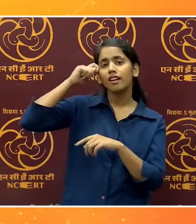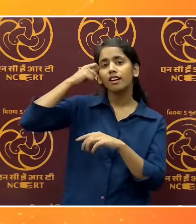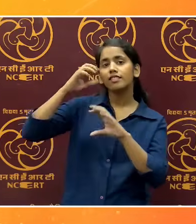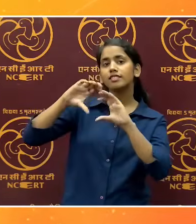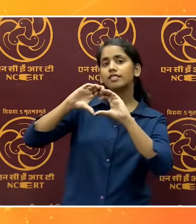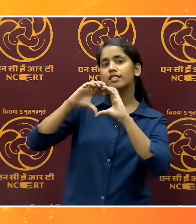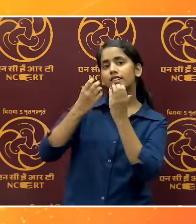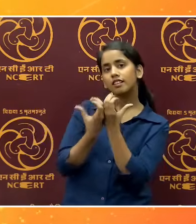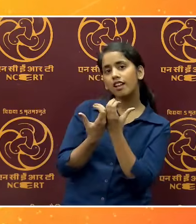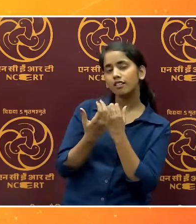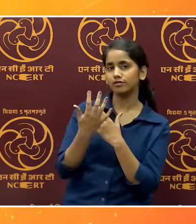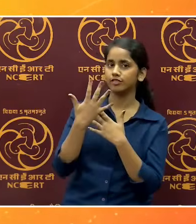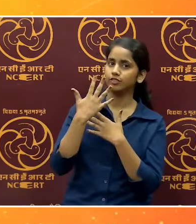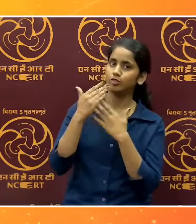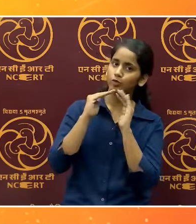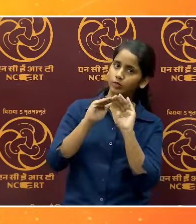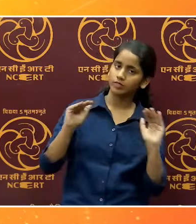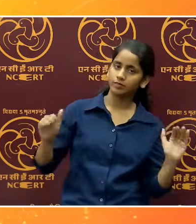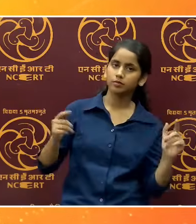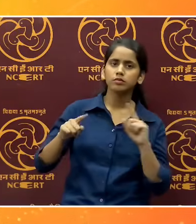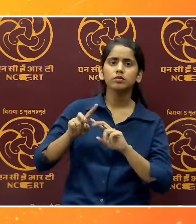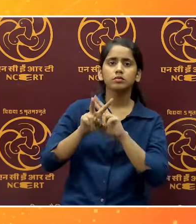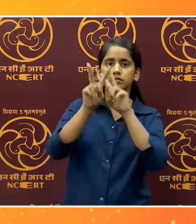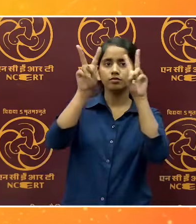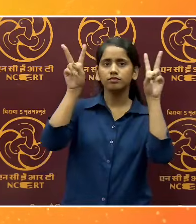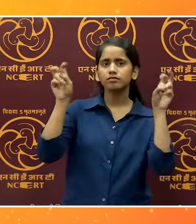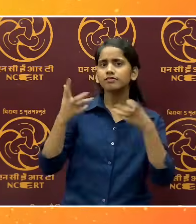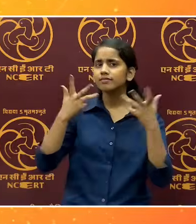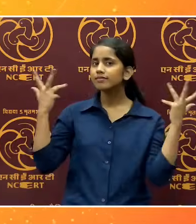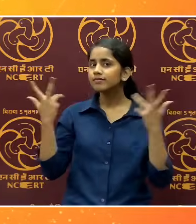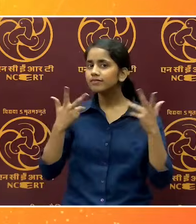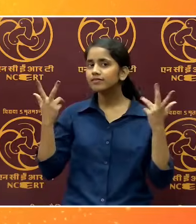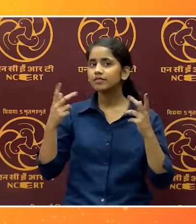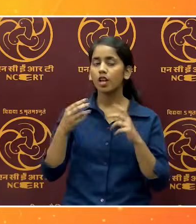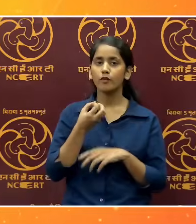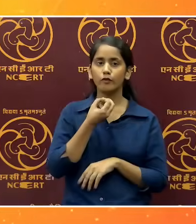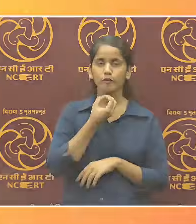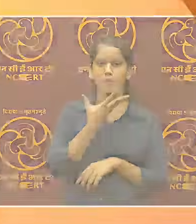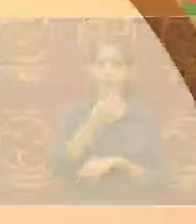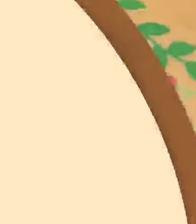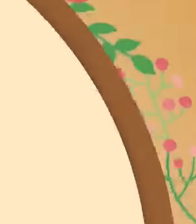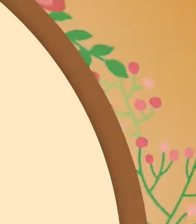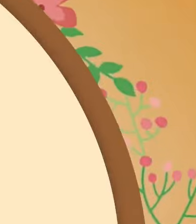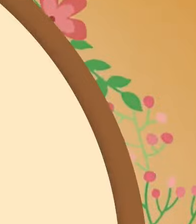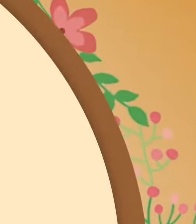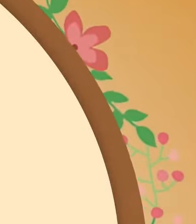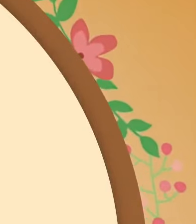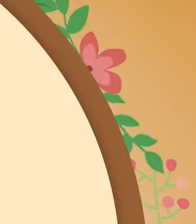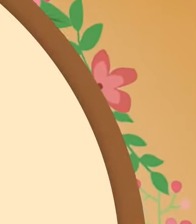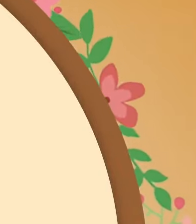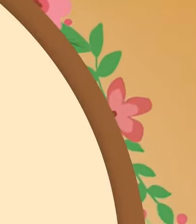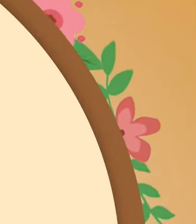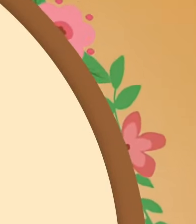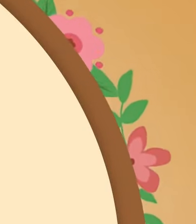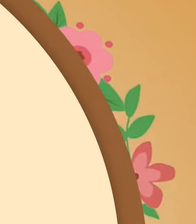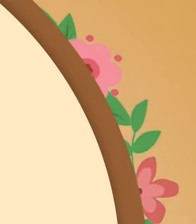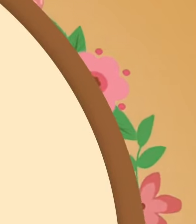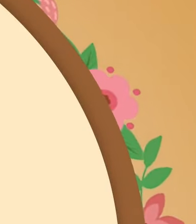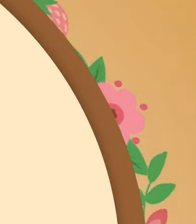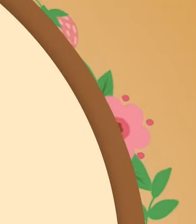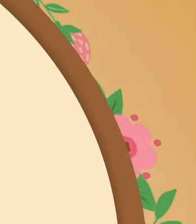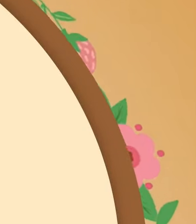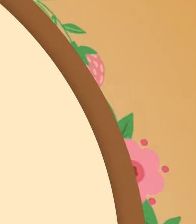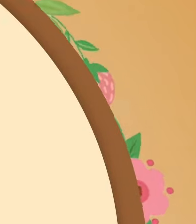studying in class 5th. The topic that we are going to talk about is the frog. This is chapter number 5 in your book